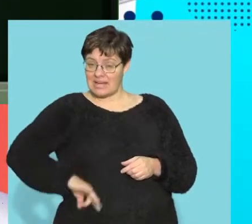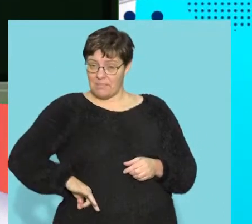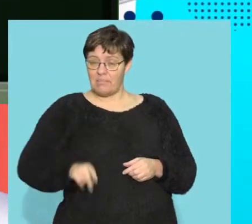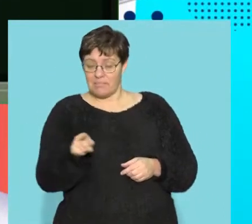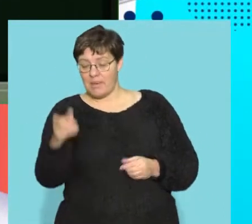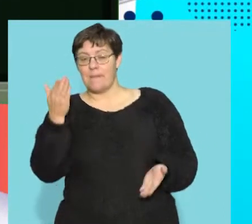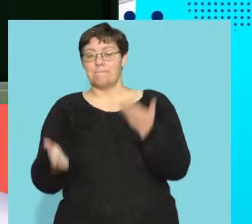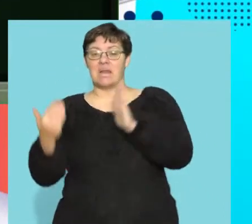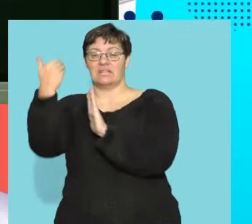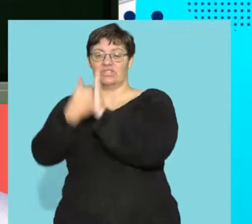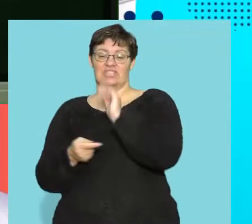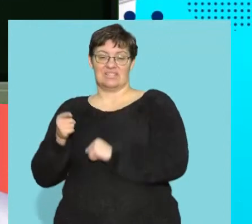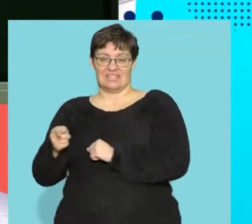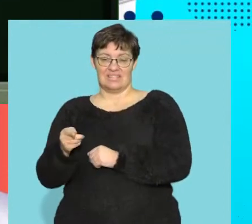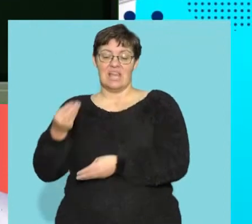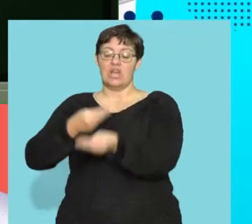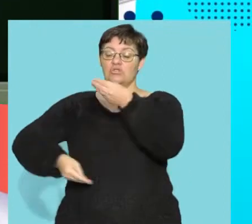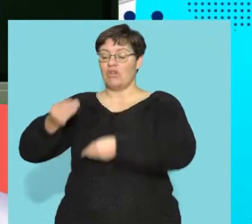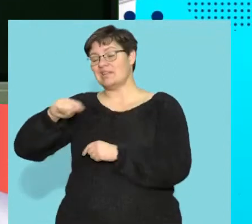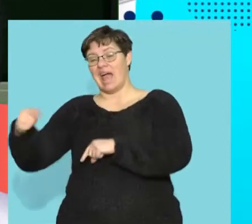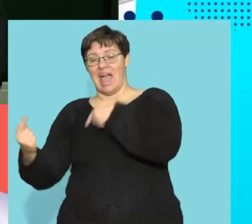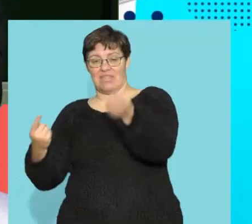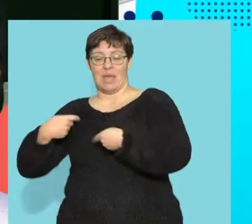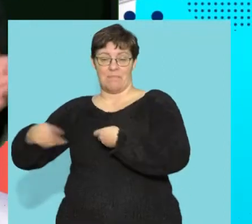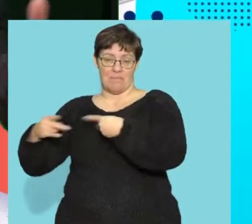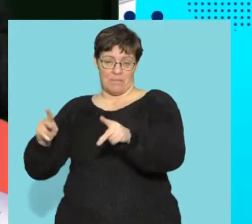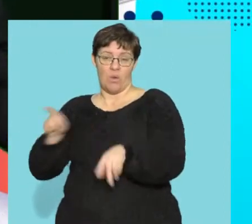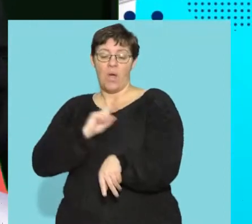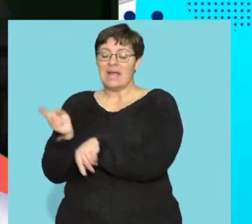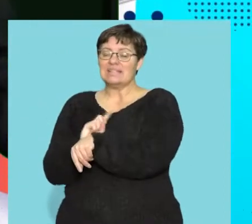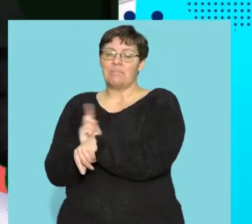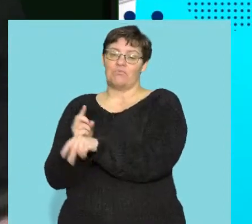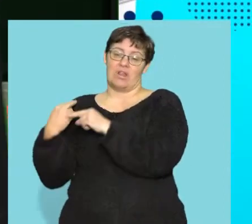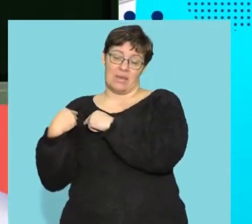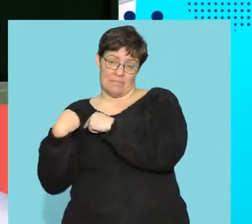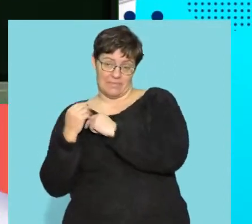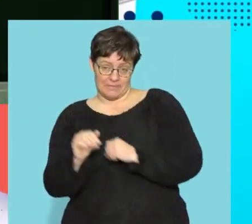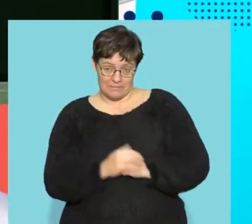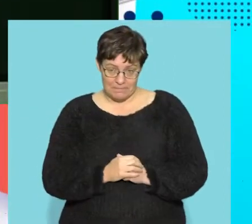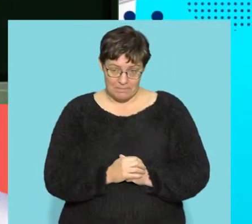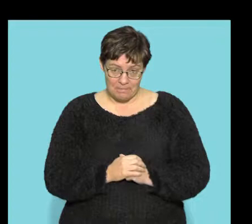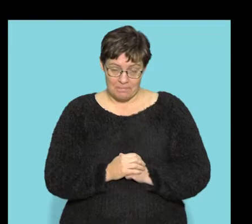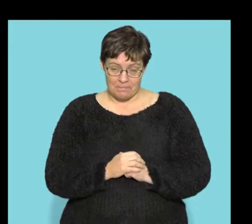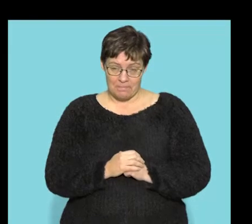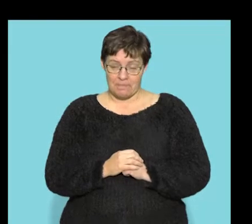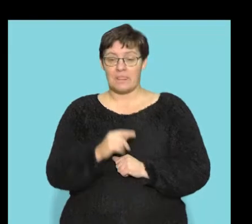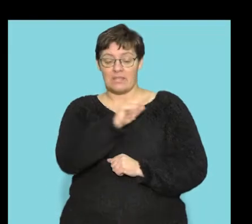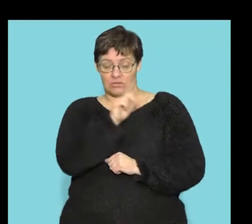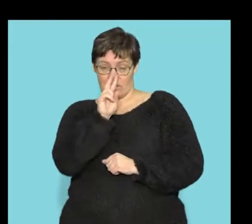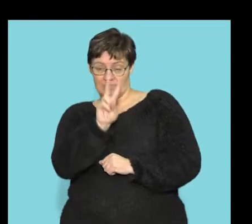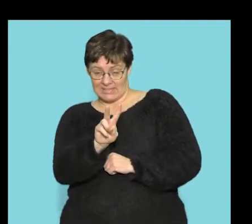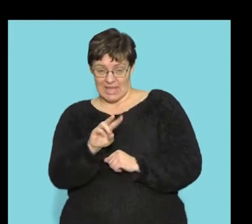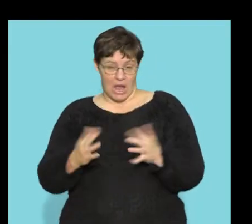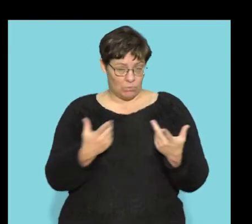your balance sheet under trade and other payables because it's a temporary liability. So therefore, watch my